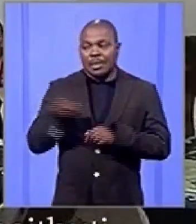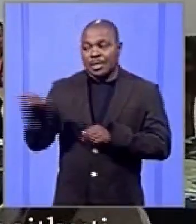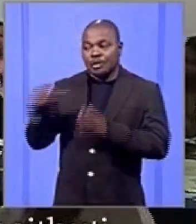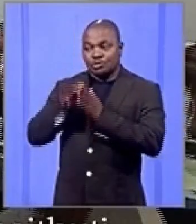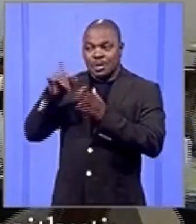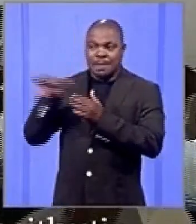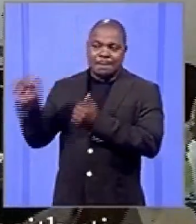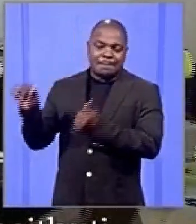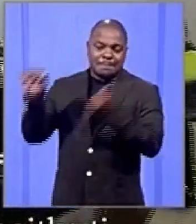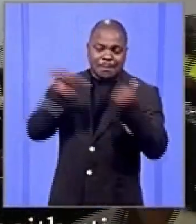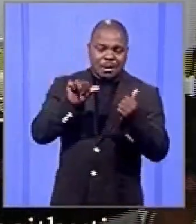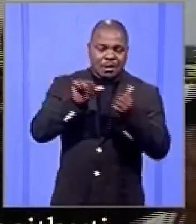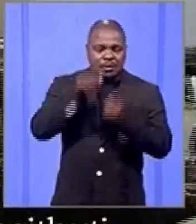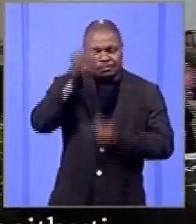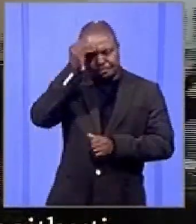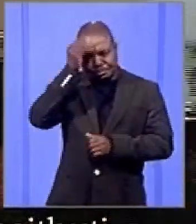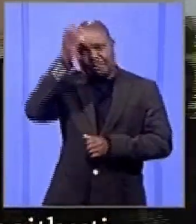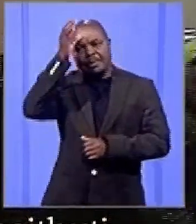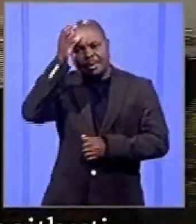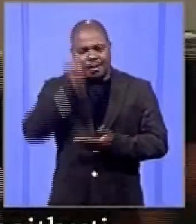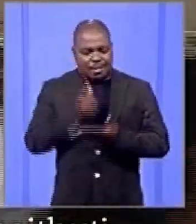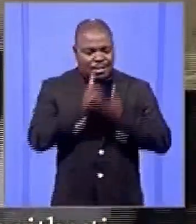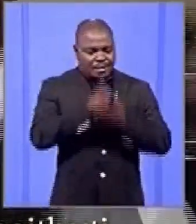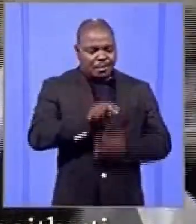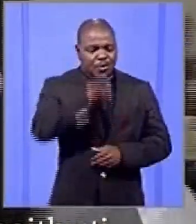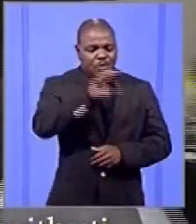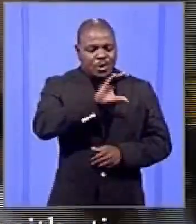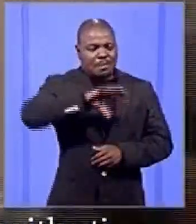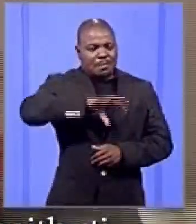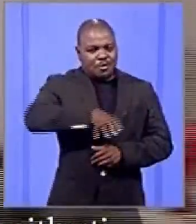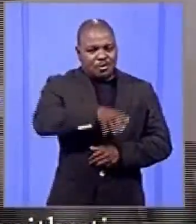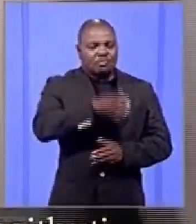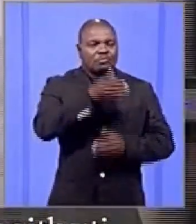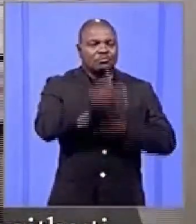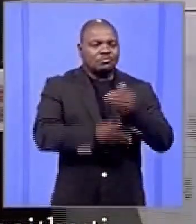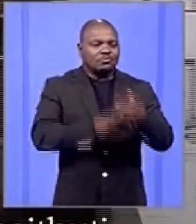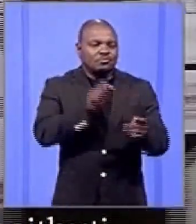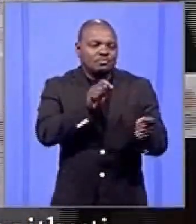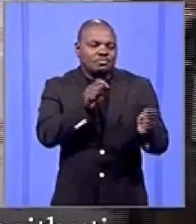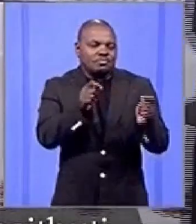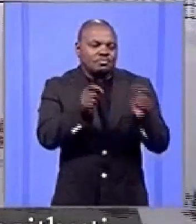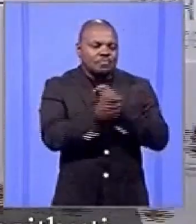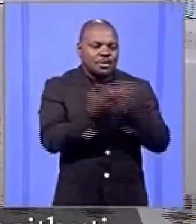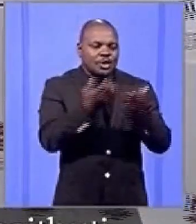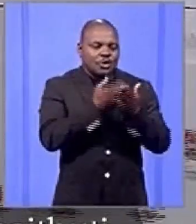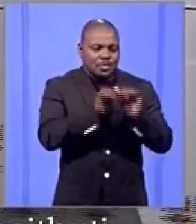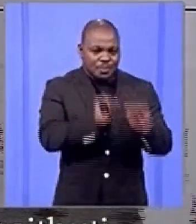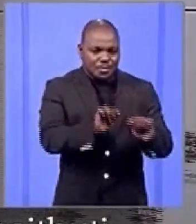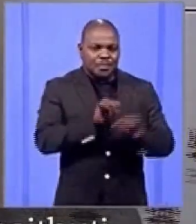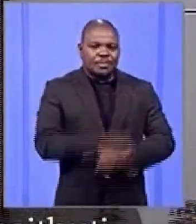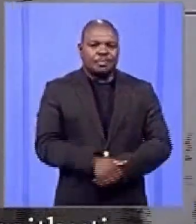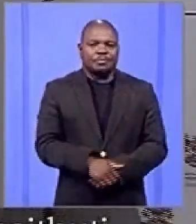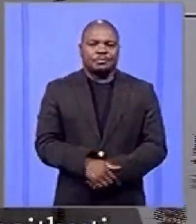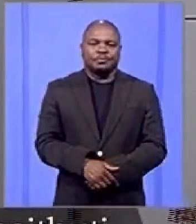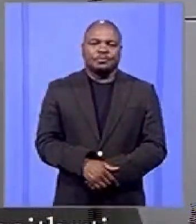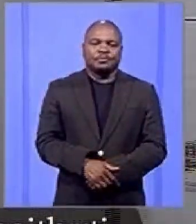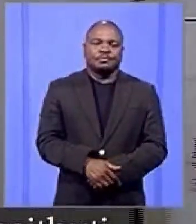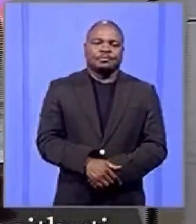boela gae ka bokgoni jo bo tla kgontshang province ya Northern Cape go fetola maemo a ikonomi. Tebogo Msimanga, dikgang